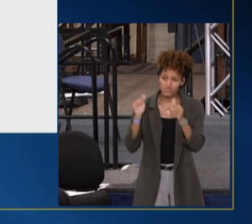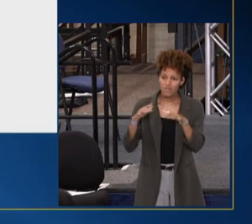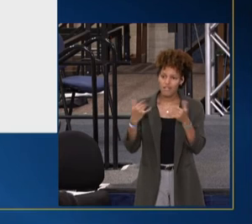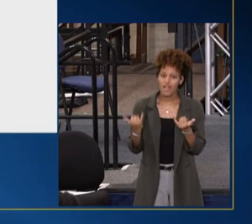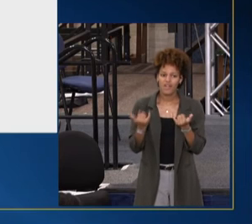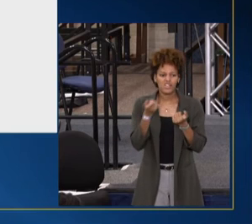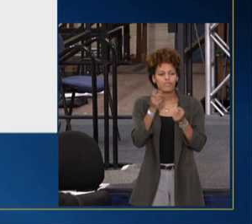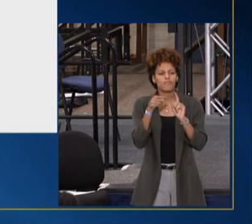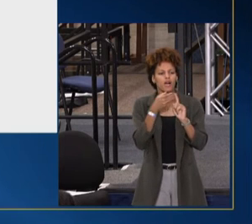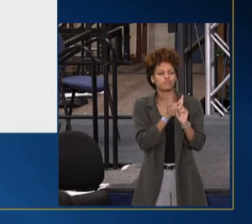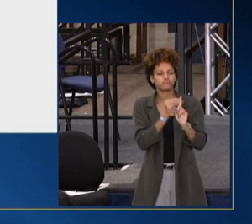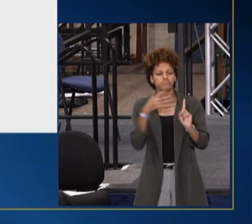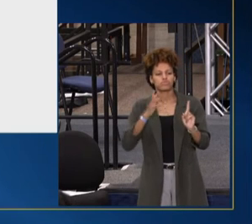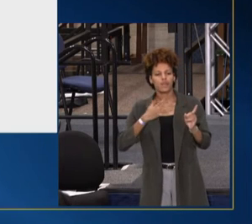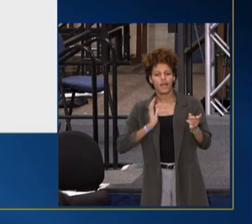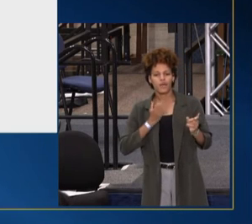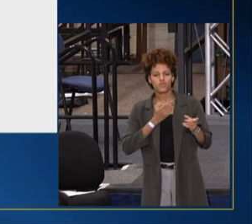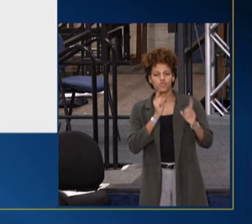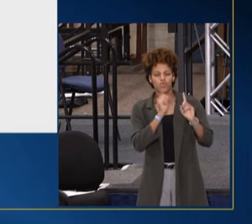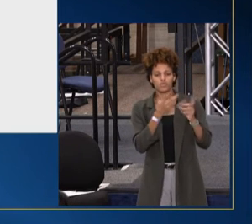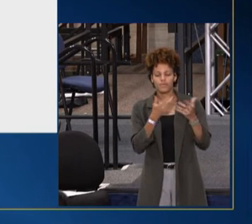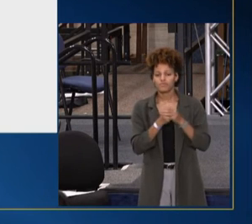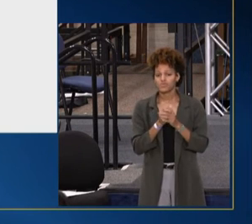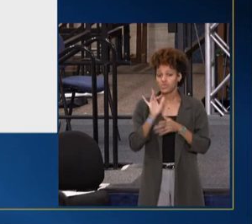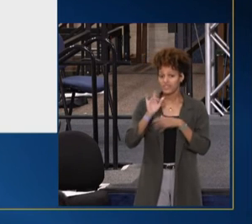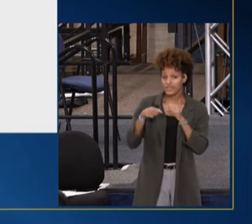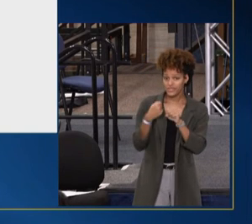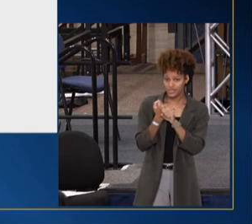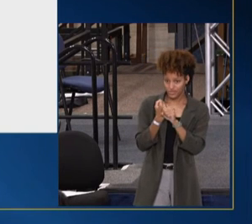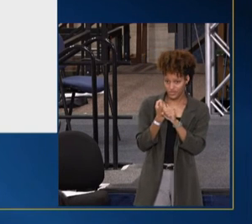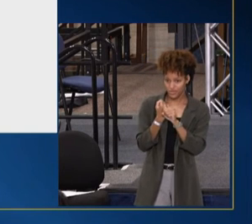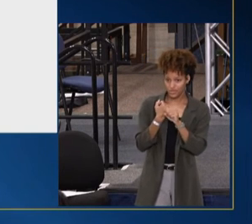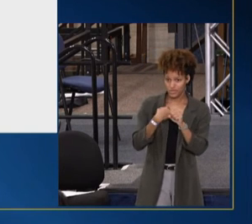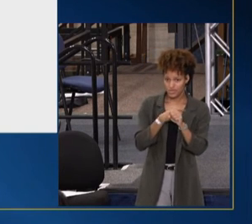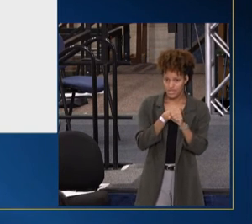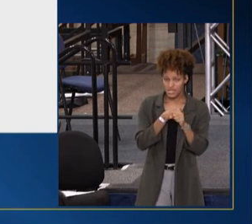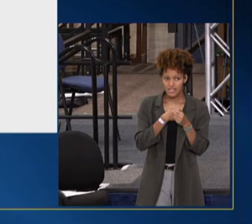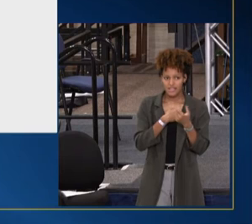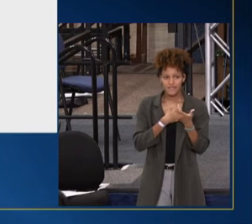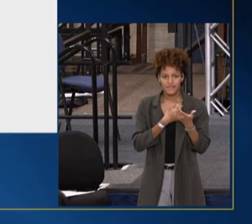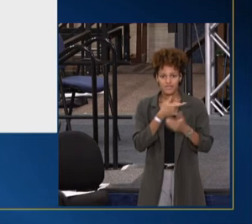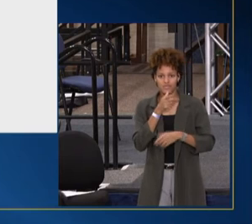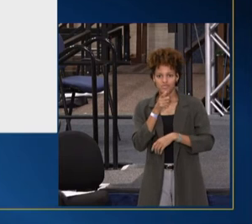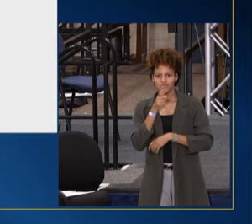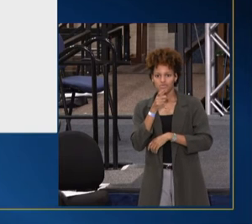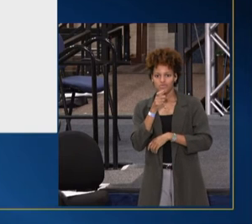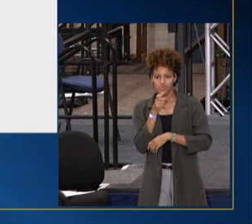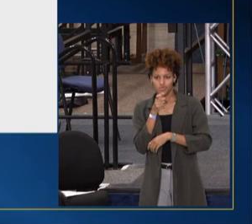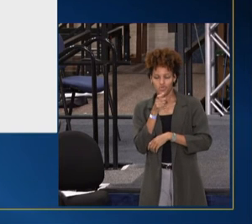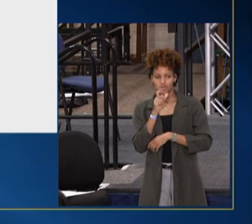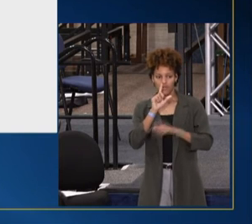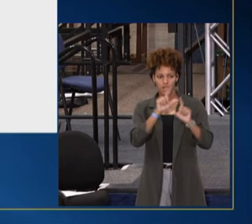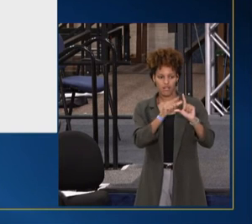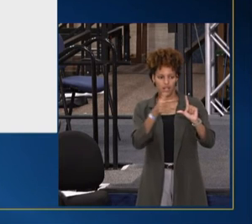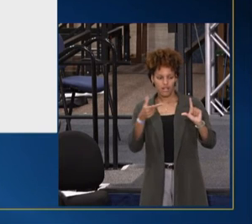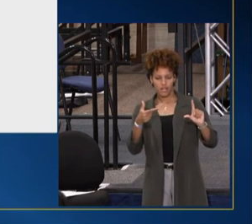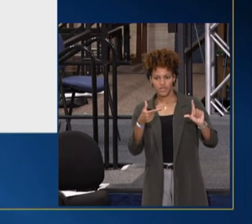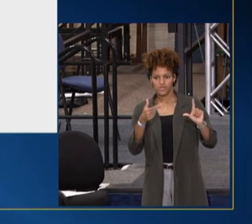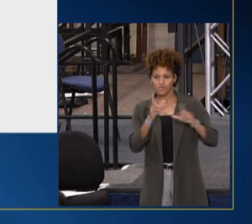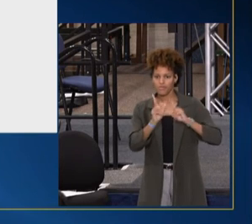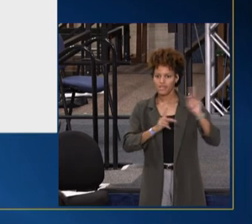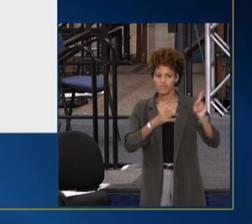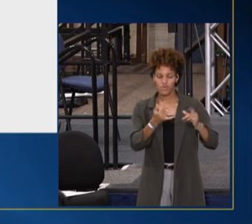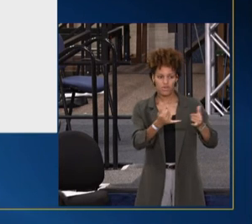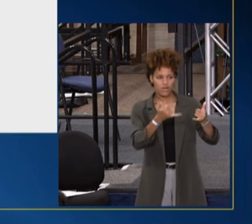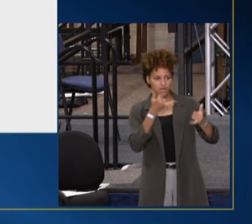do is that for 25 years, we have been who LGBTQ youth in crisis call,